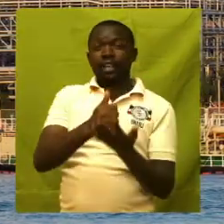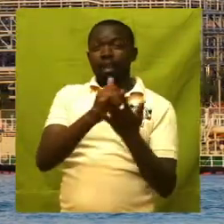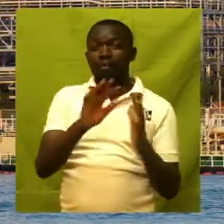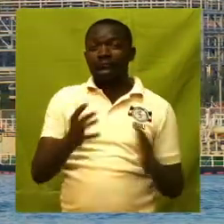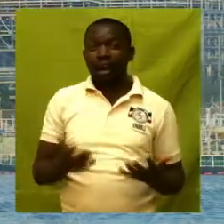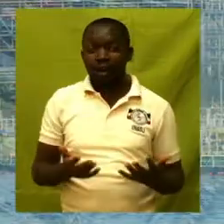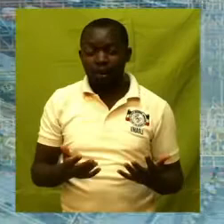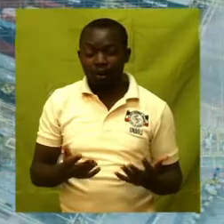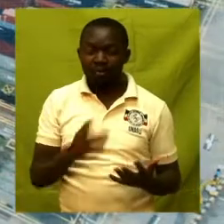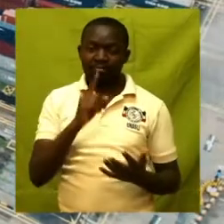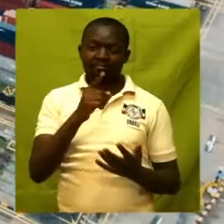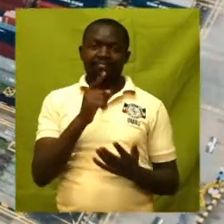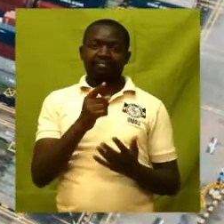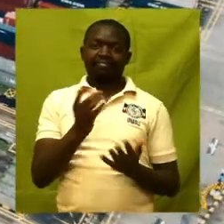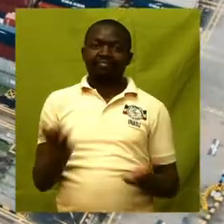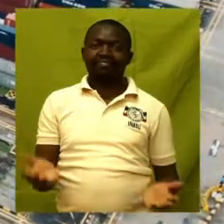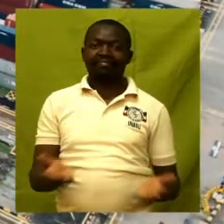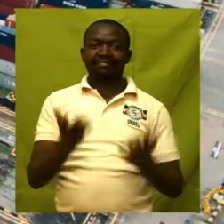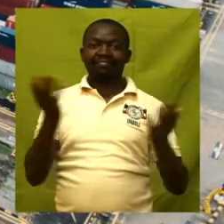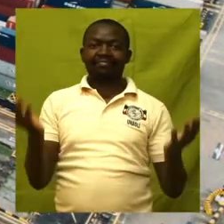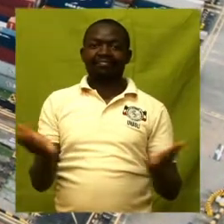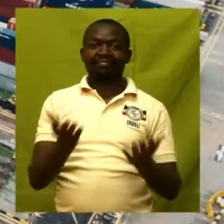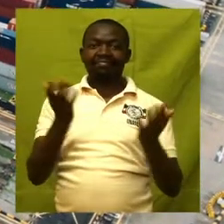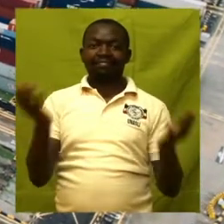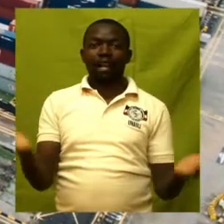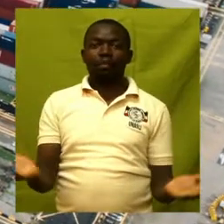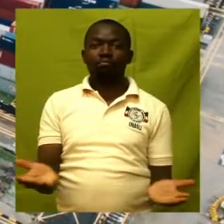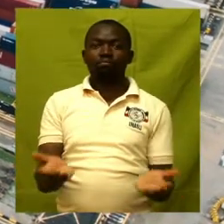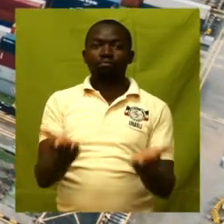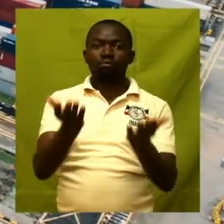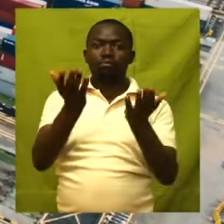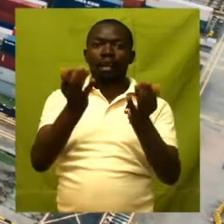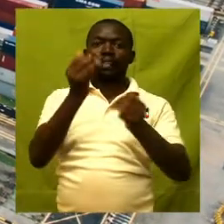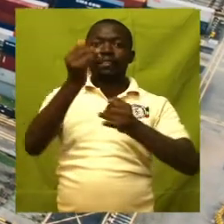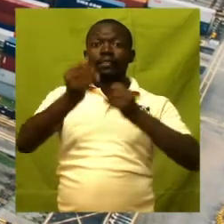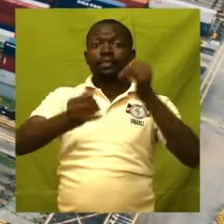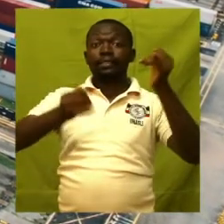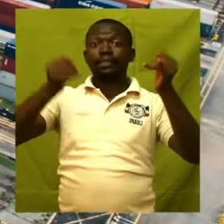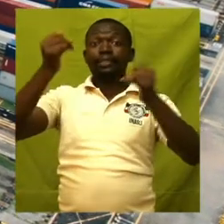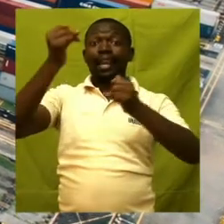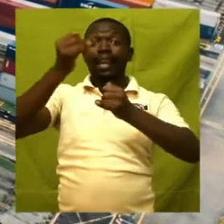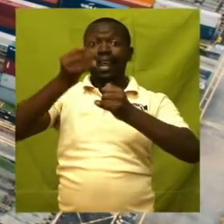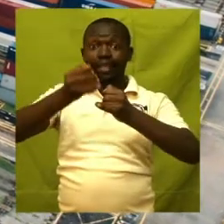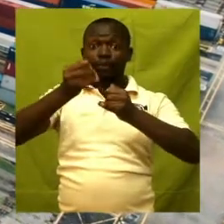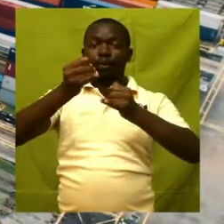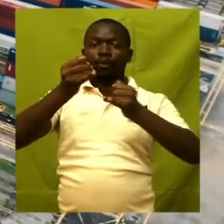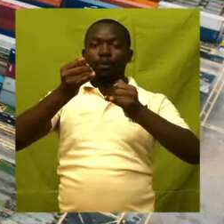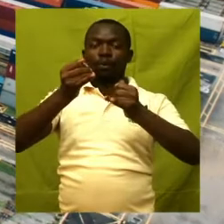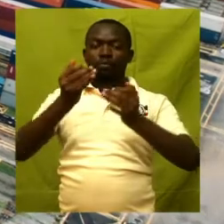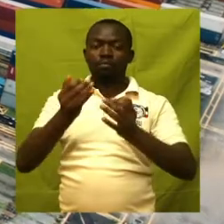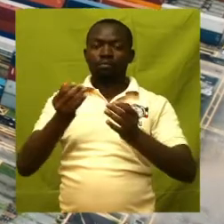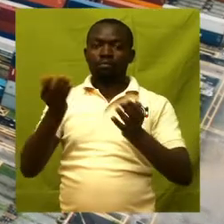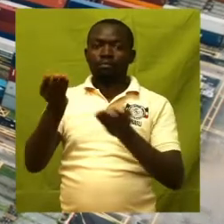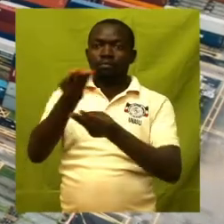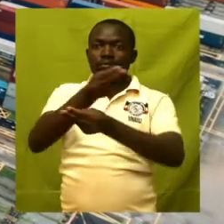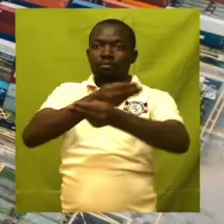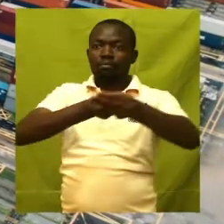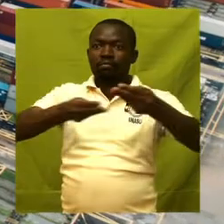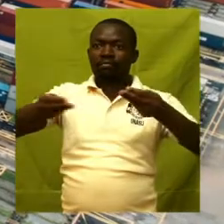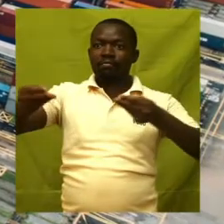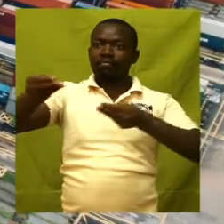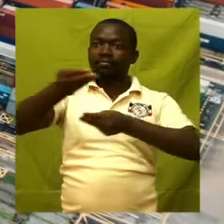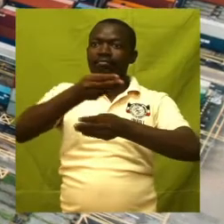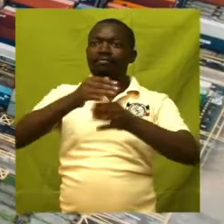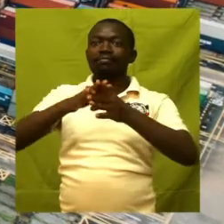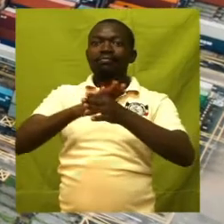used for promoting international trade. All countries in the world, as you may know, we